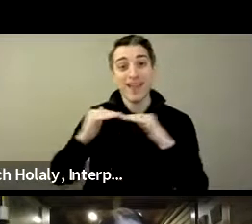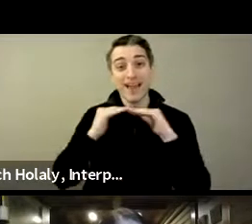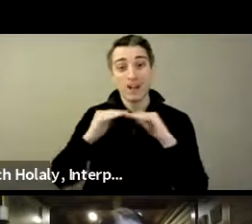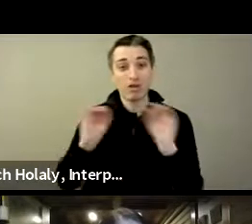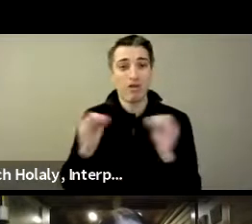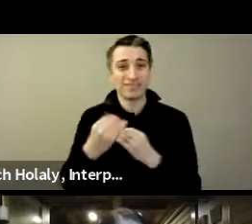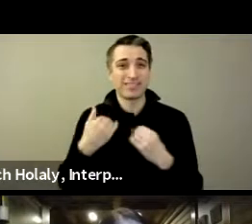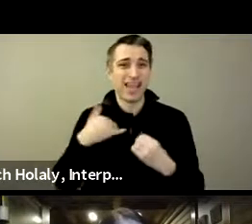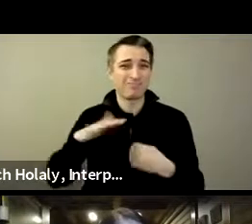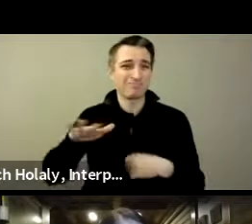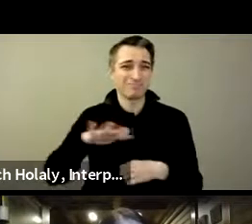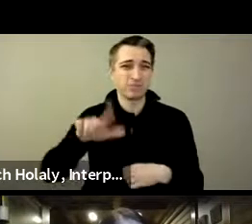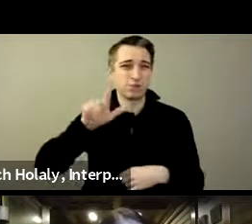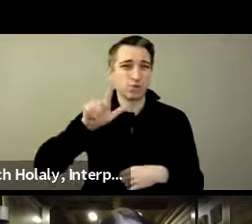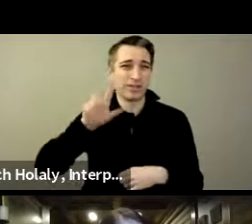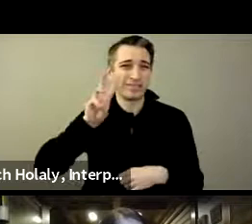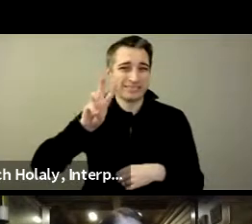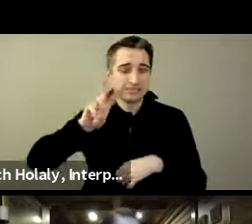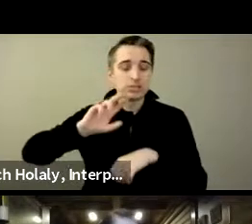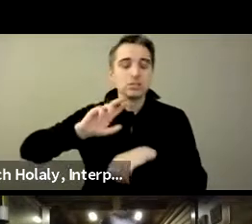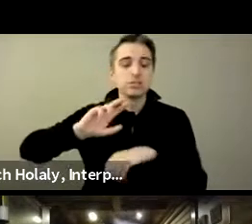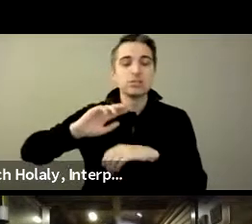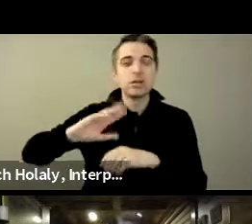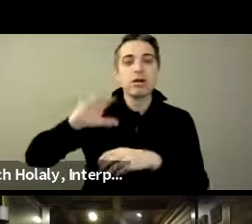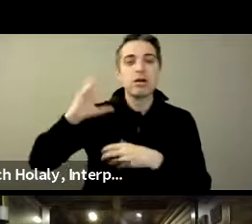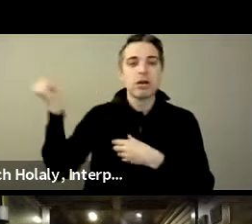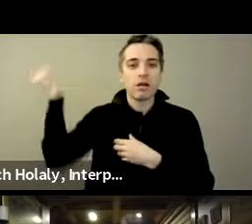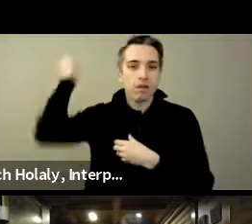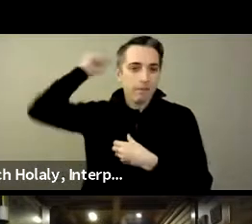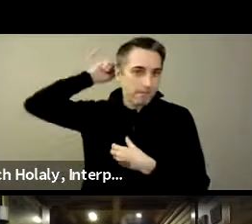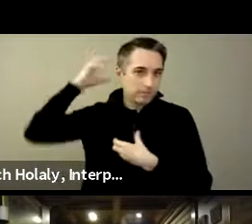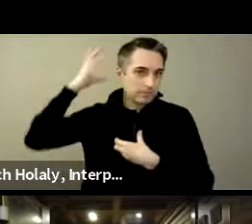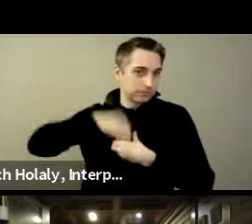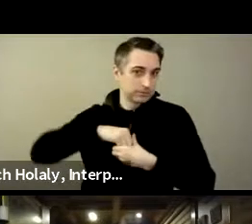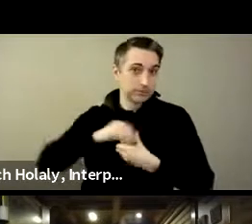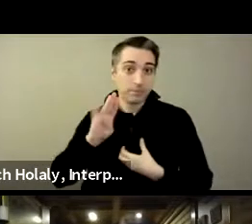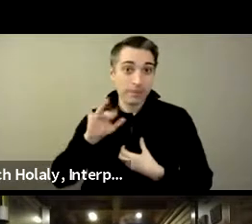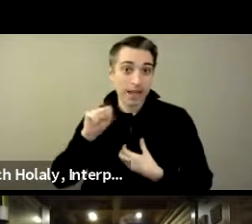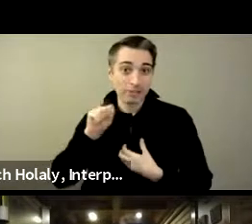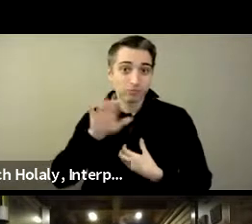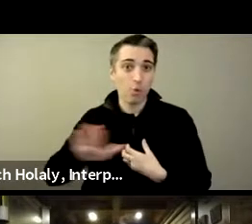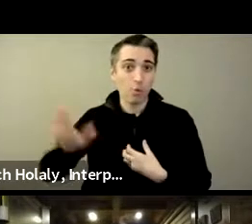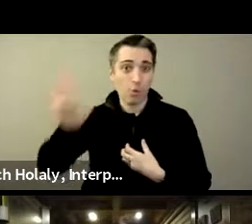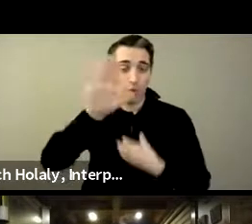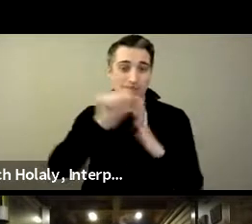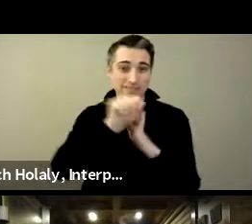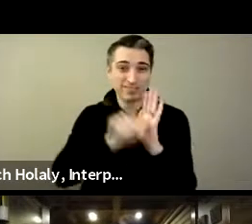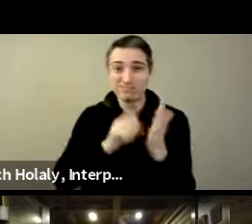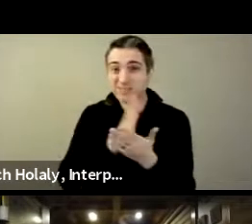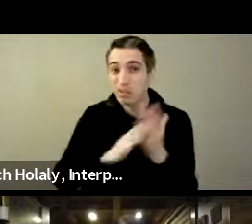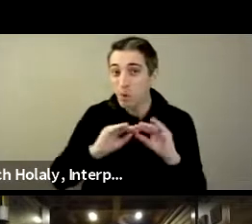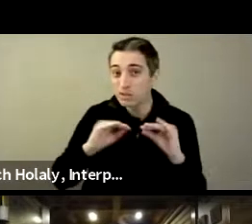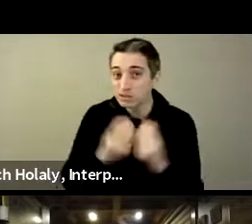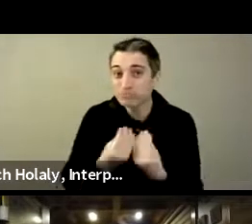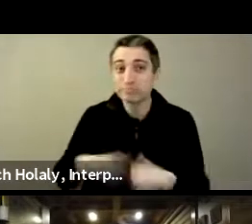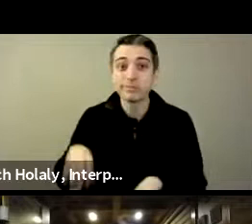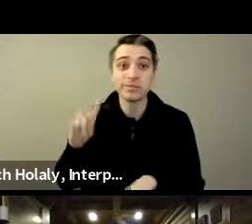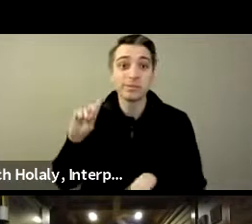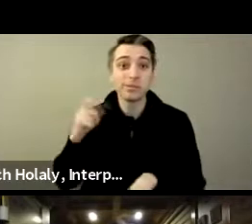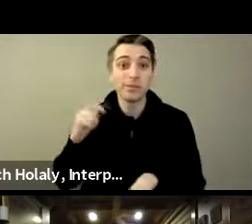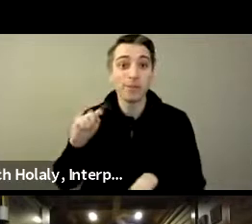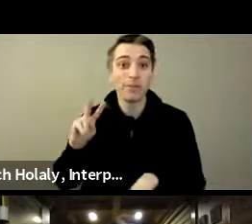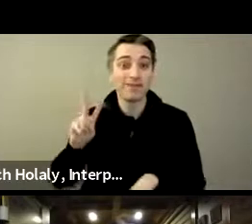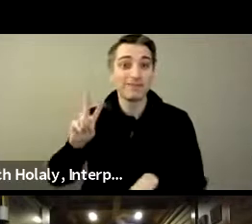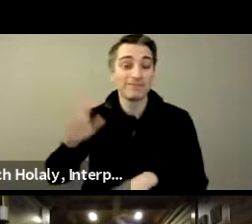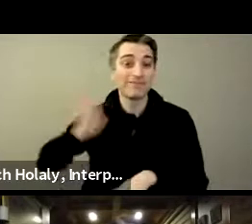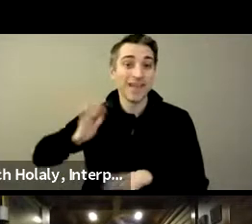least 26 implicit bias workshops across the state. Some of the organizations who received training include the Department of Veterans Affairs, the